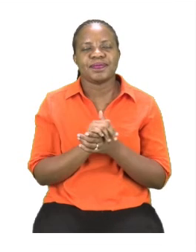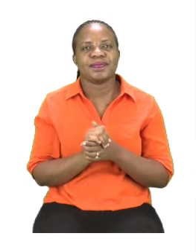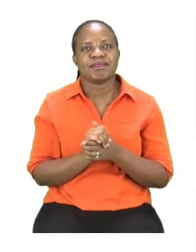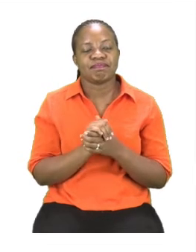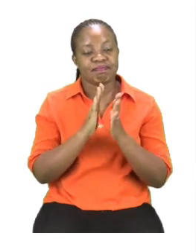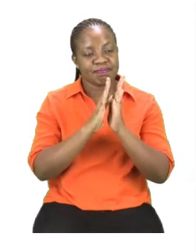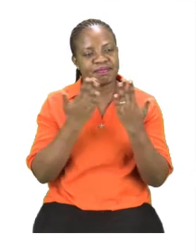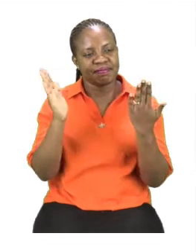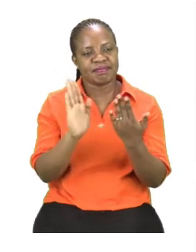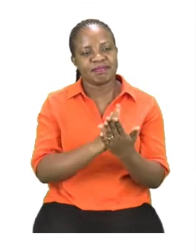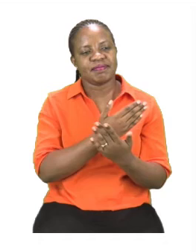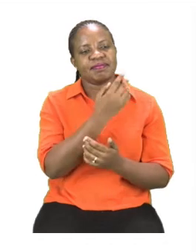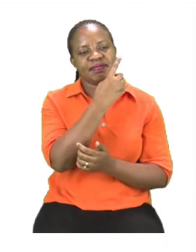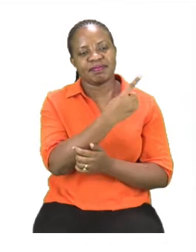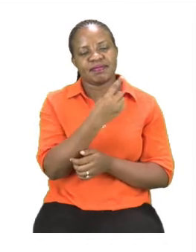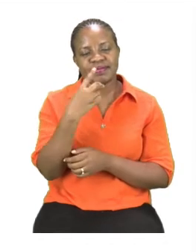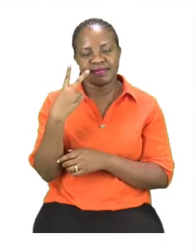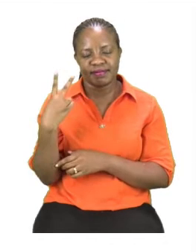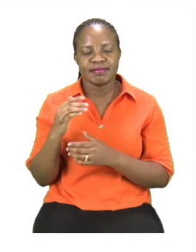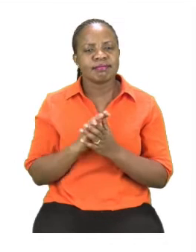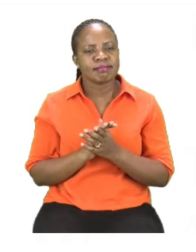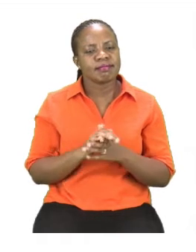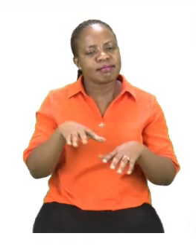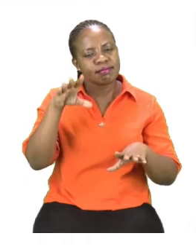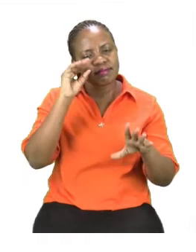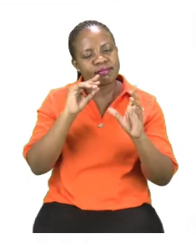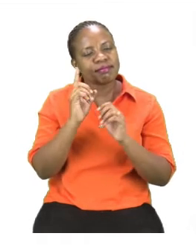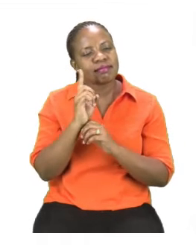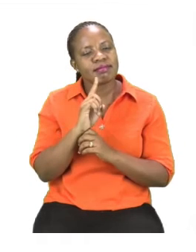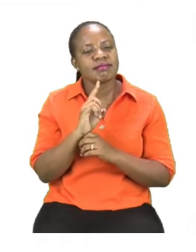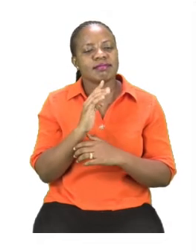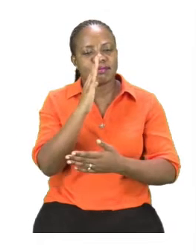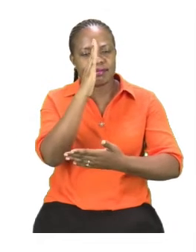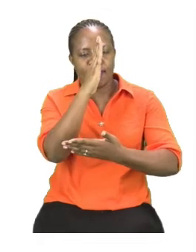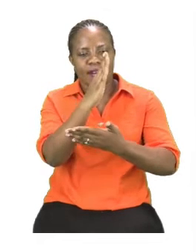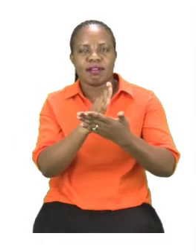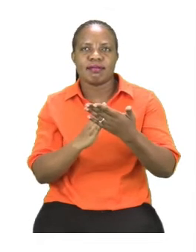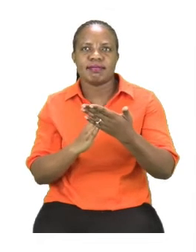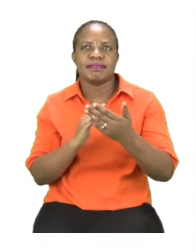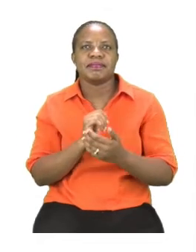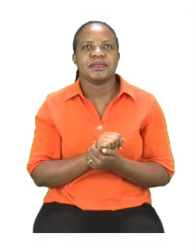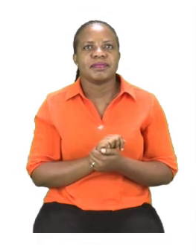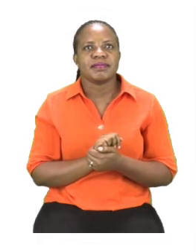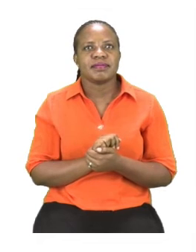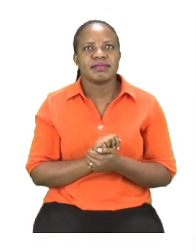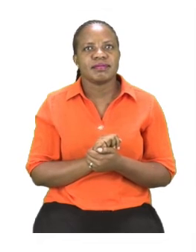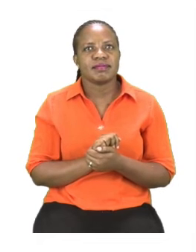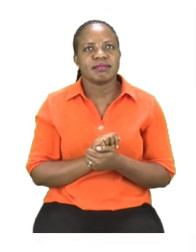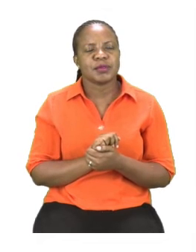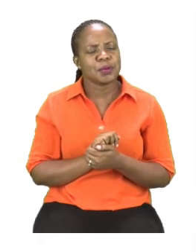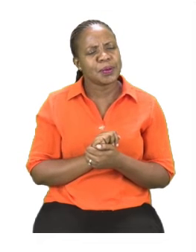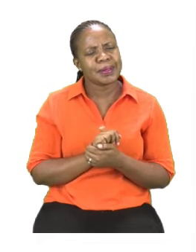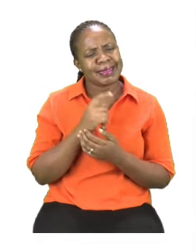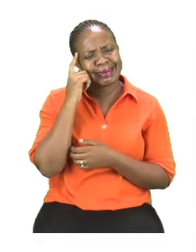12, we are going to be doing halving. Now the halving part seems like it's hard. How